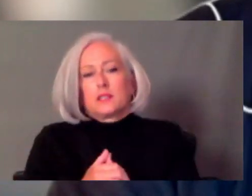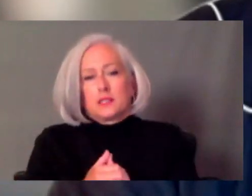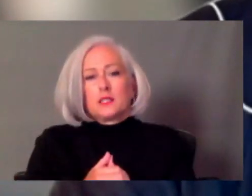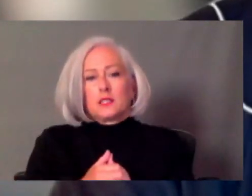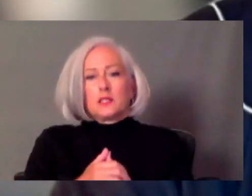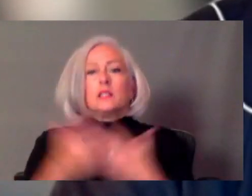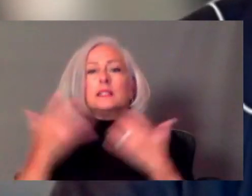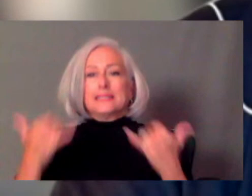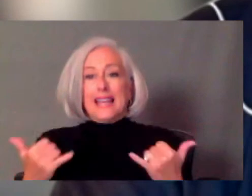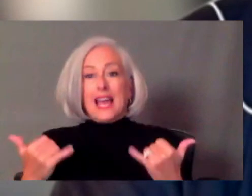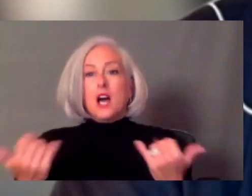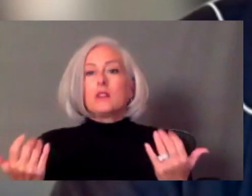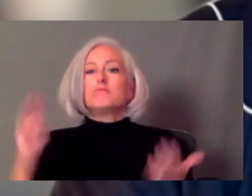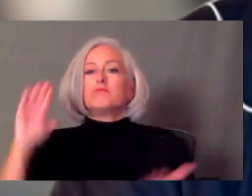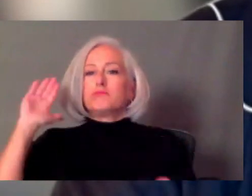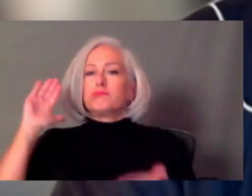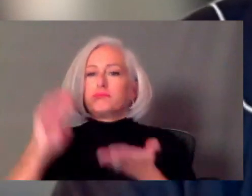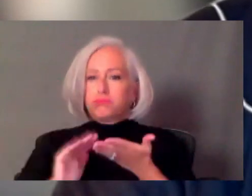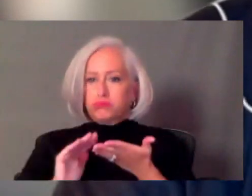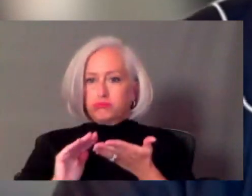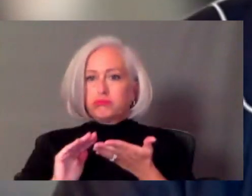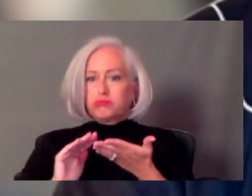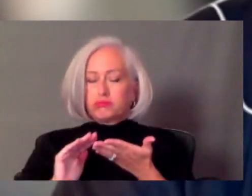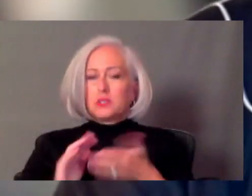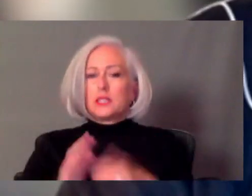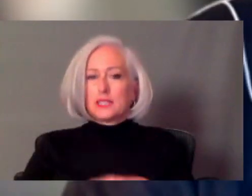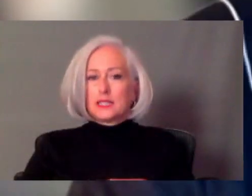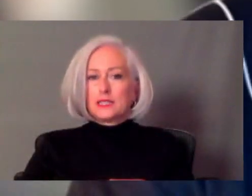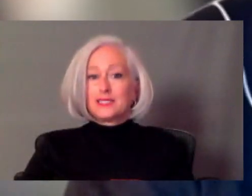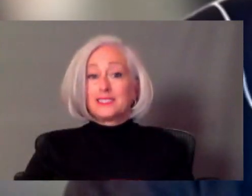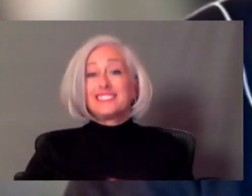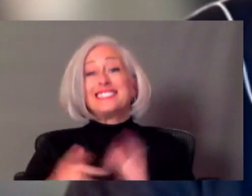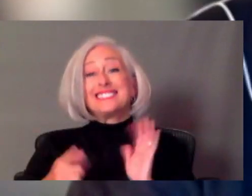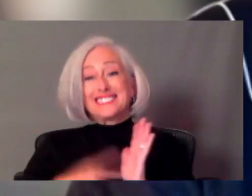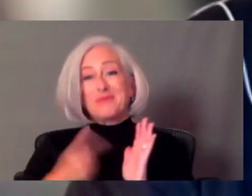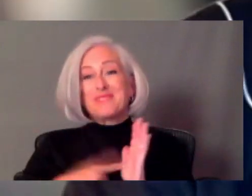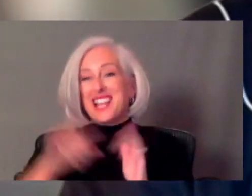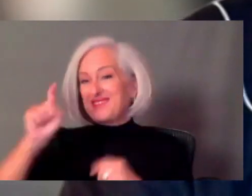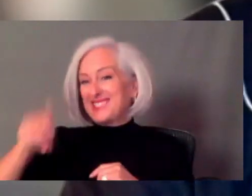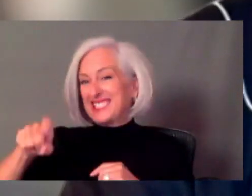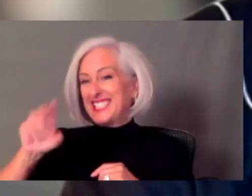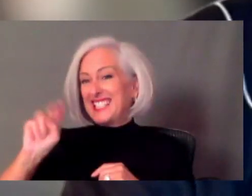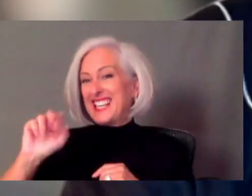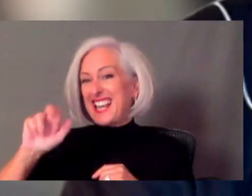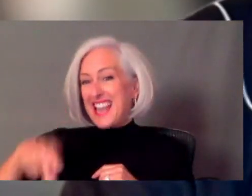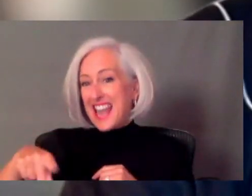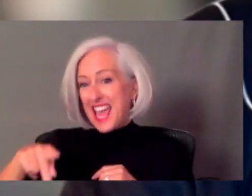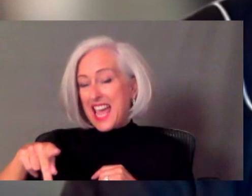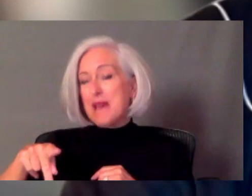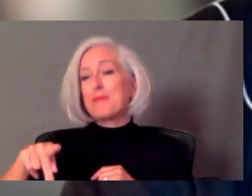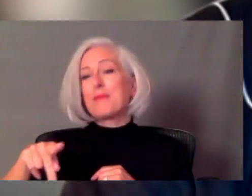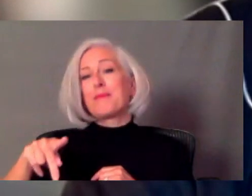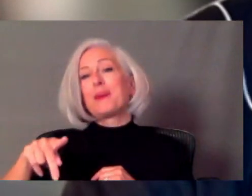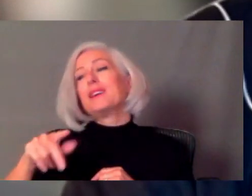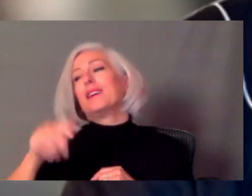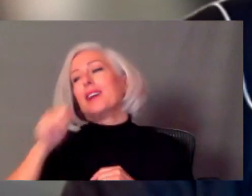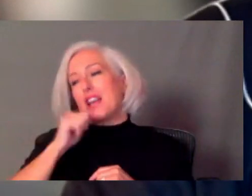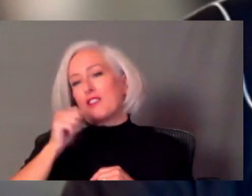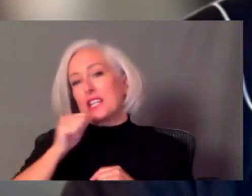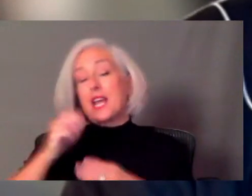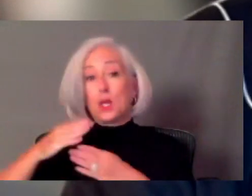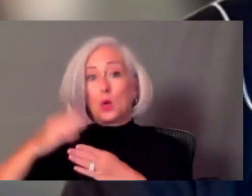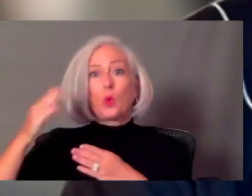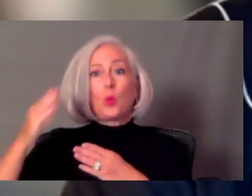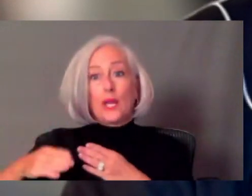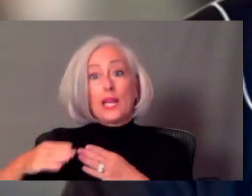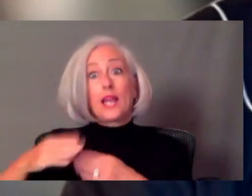that I've learned to give myself a little grace in terms of my endurance, and I used to